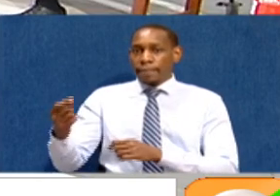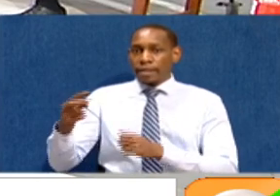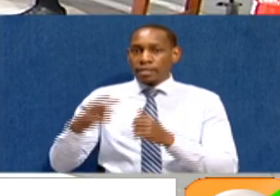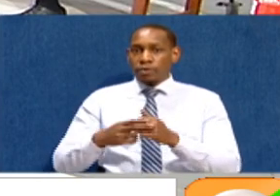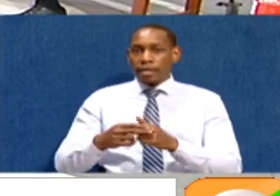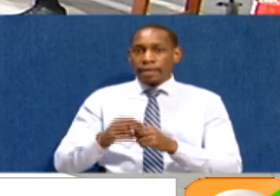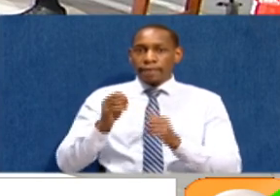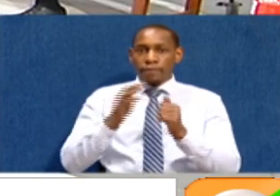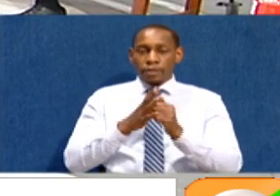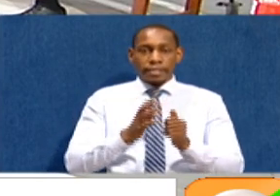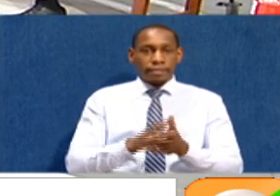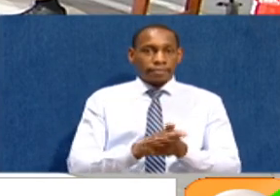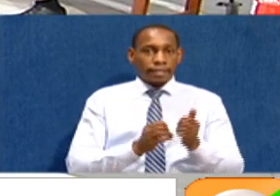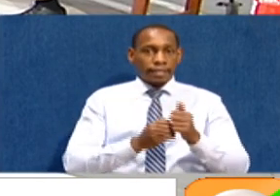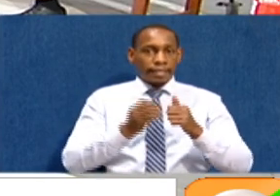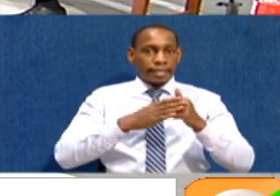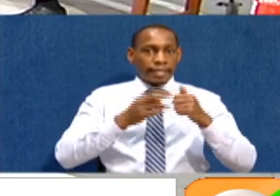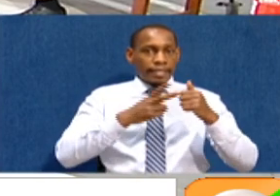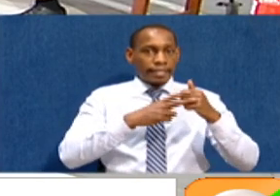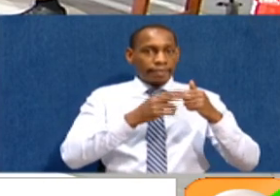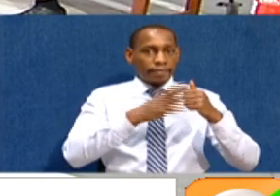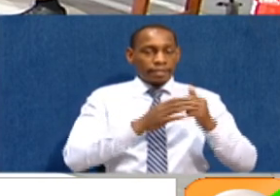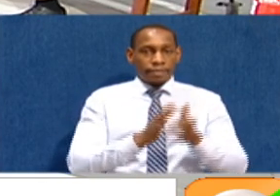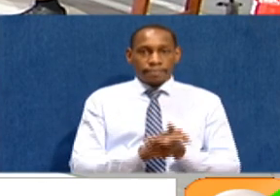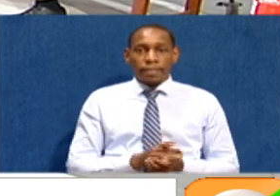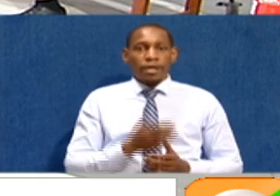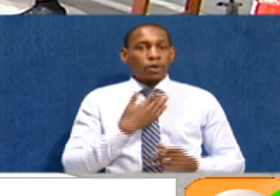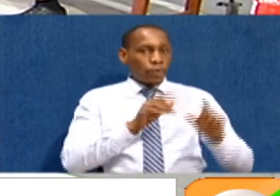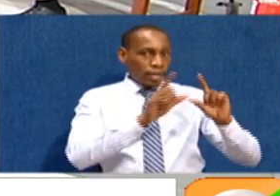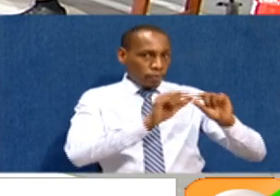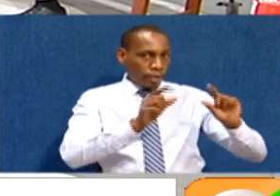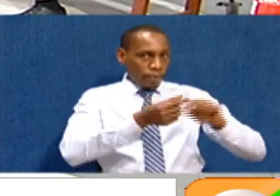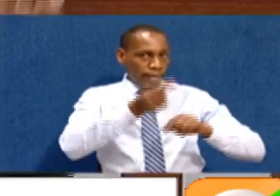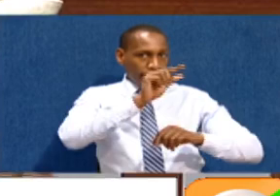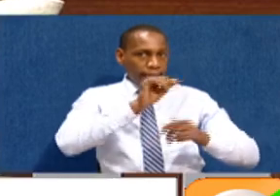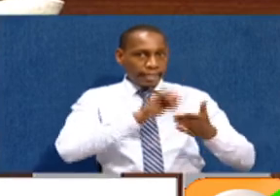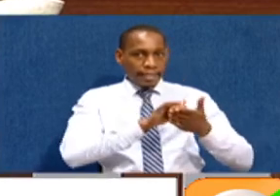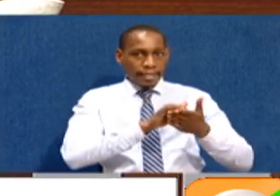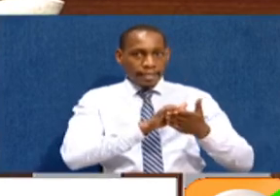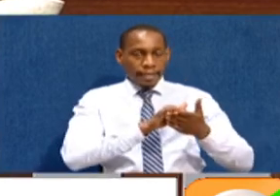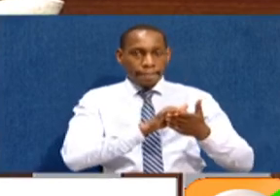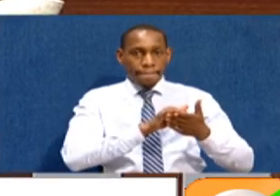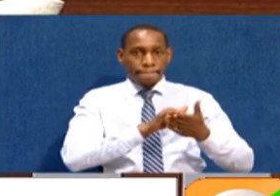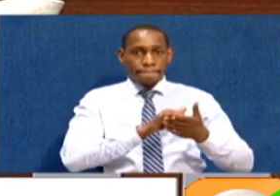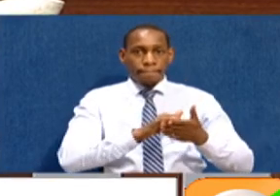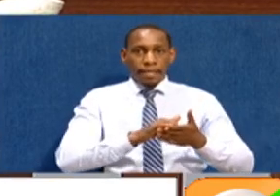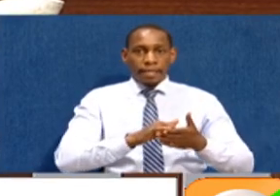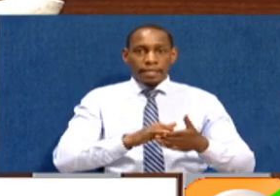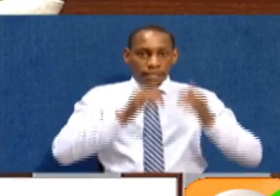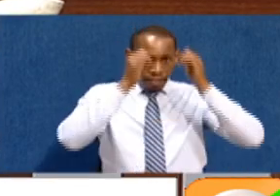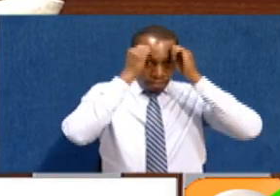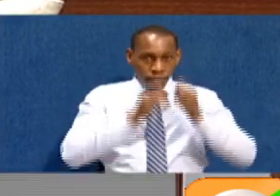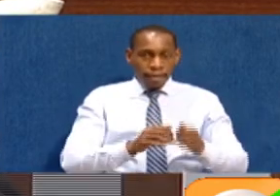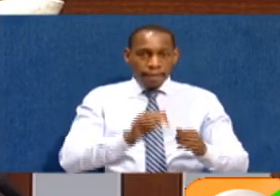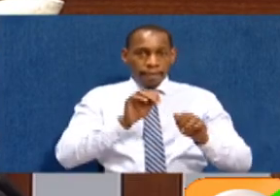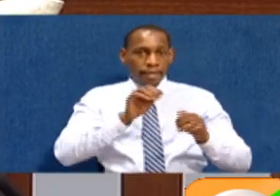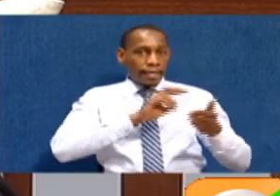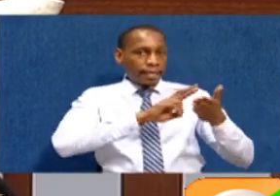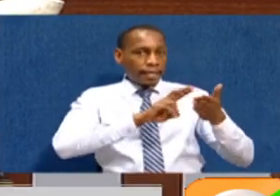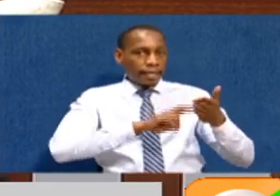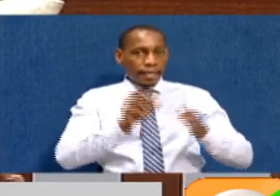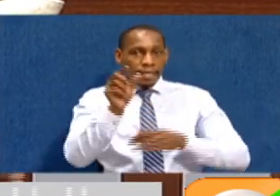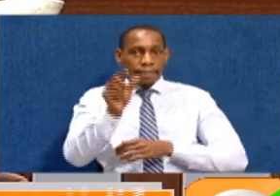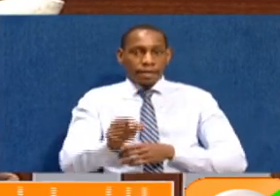1789. Allow me to say something. Mm. I agree with Barak completely. But as a student, you must have read of a person in